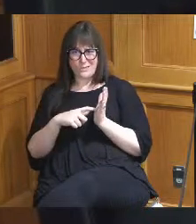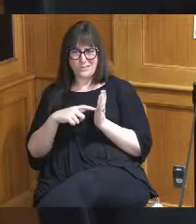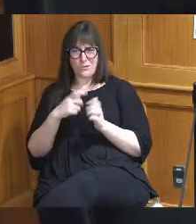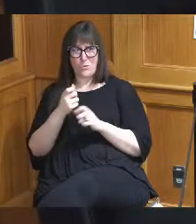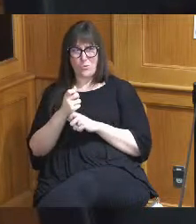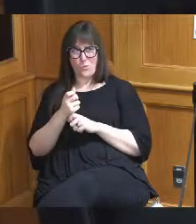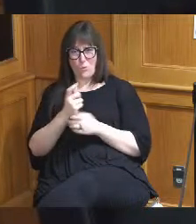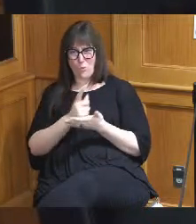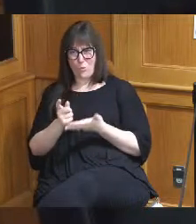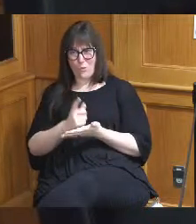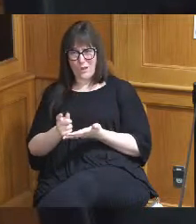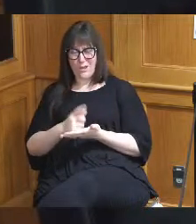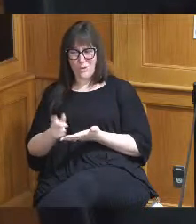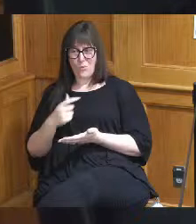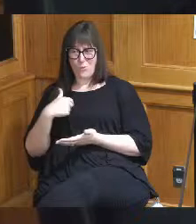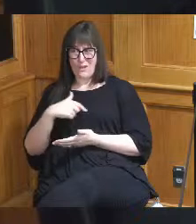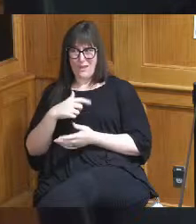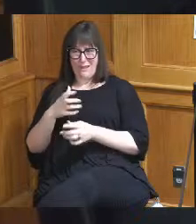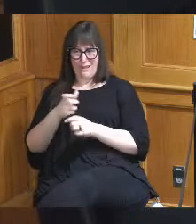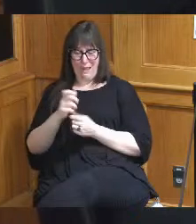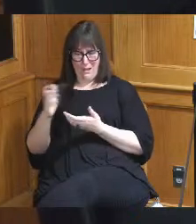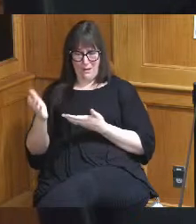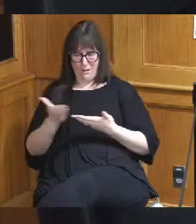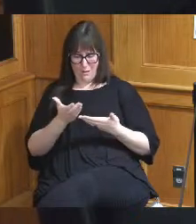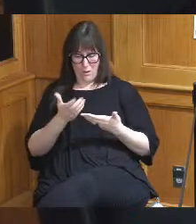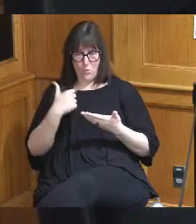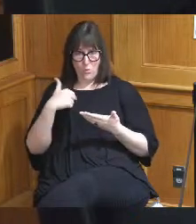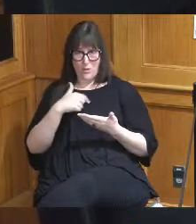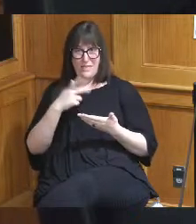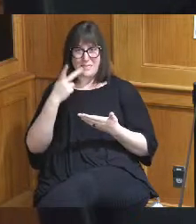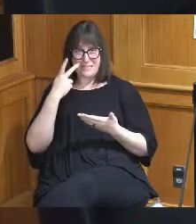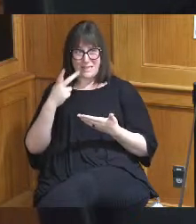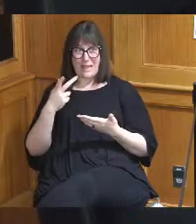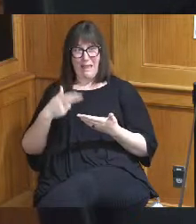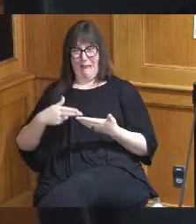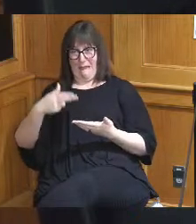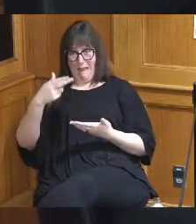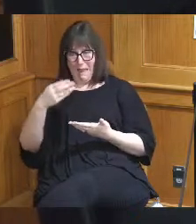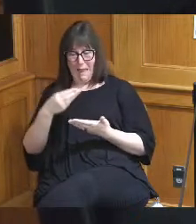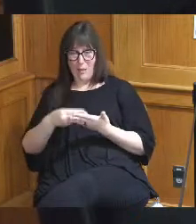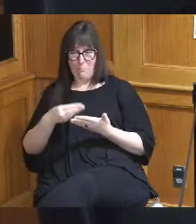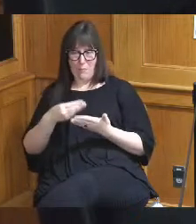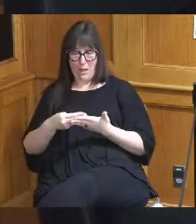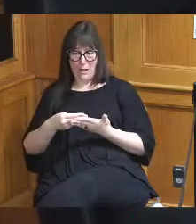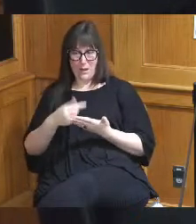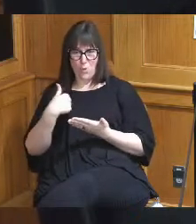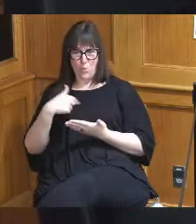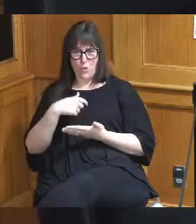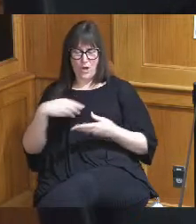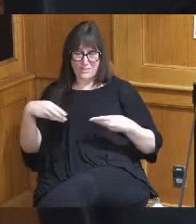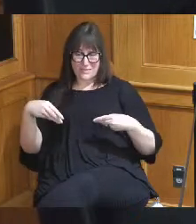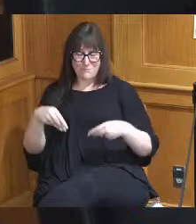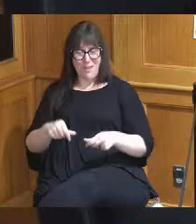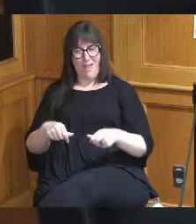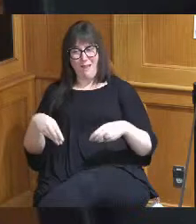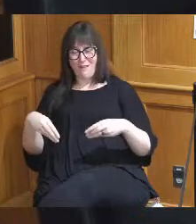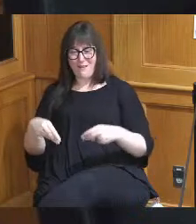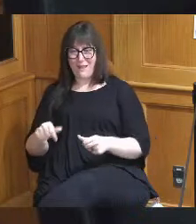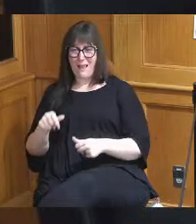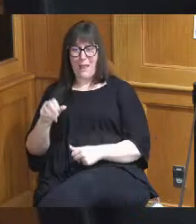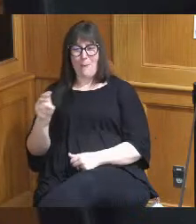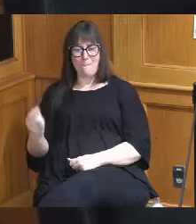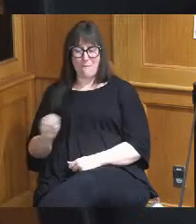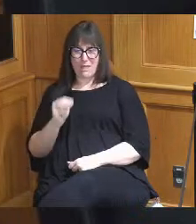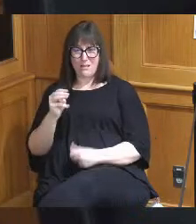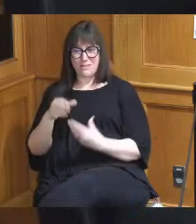the contracts, correct. And they're very high dollar amounts. We're spending millions and millions every week. I mean, how do